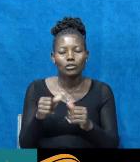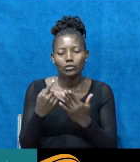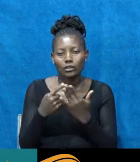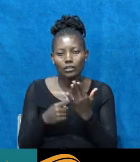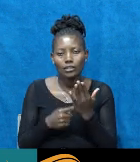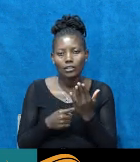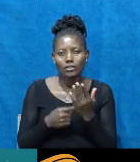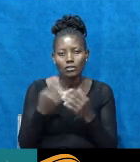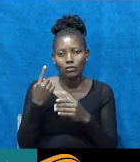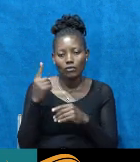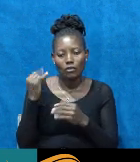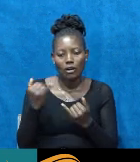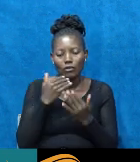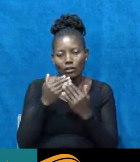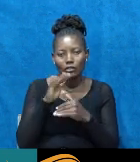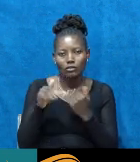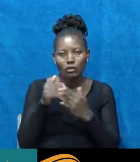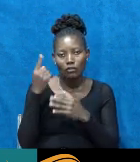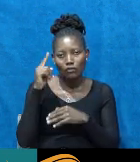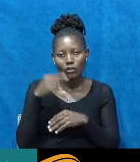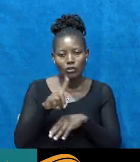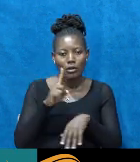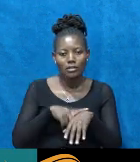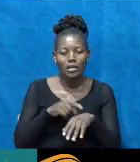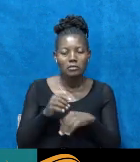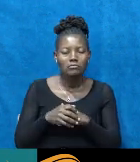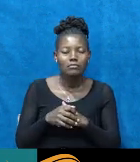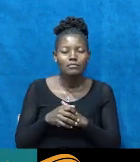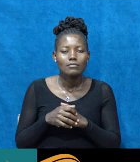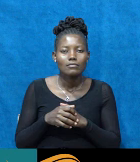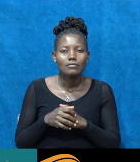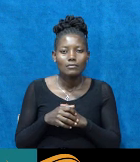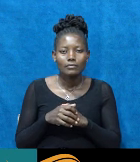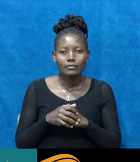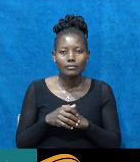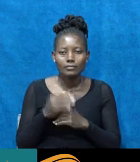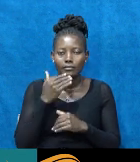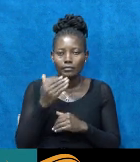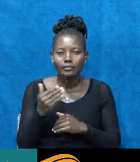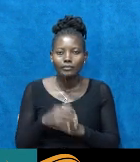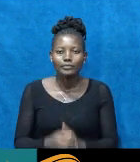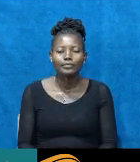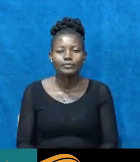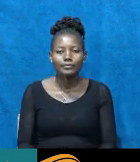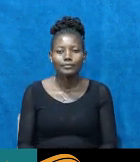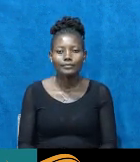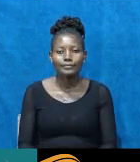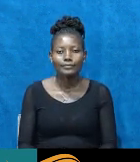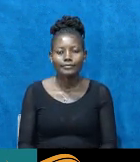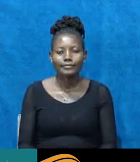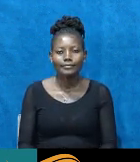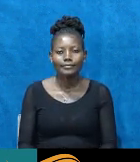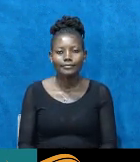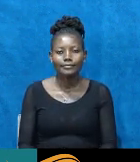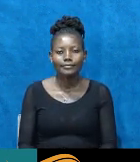really appreciate it. So I hope that at least everyone has gotten something they have learned from this